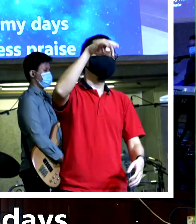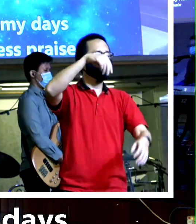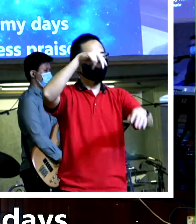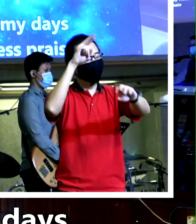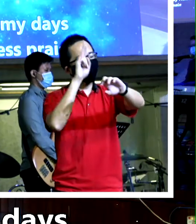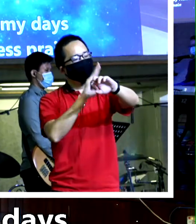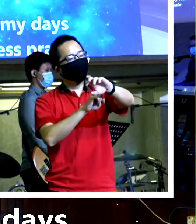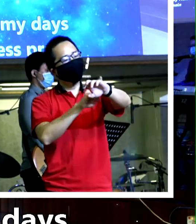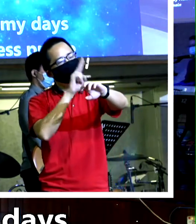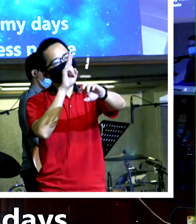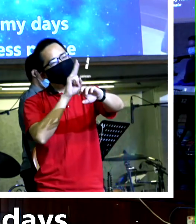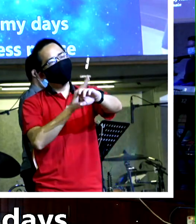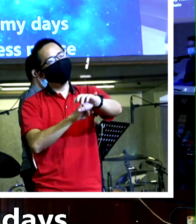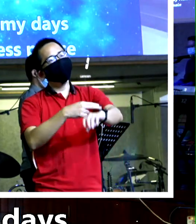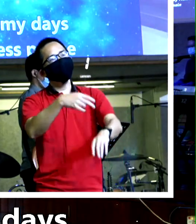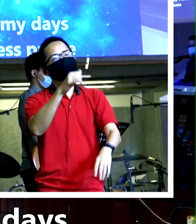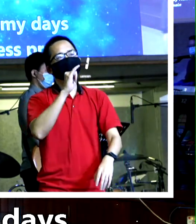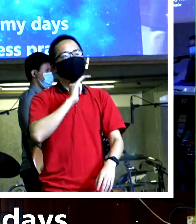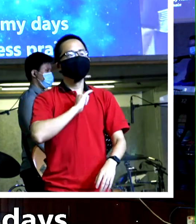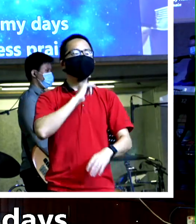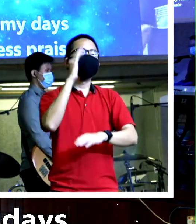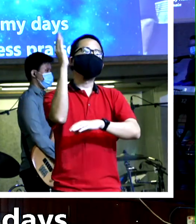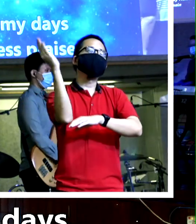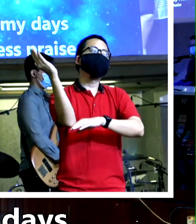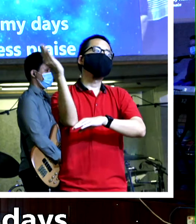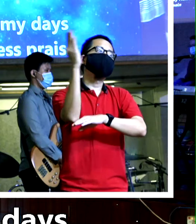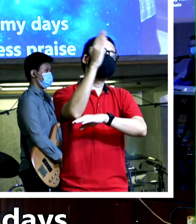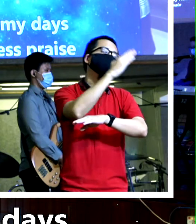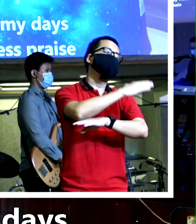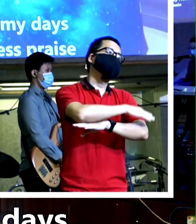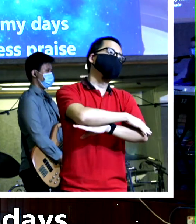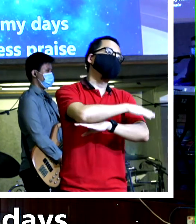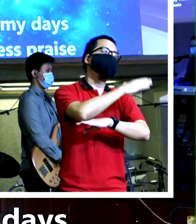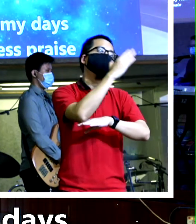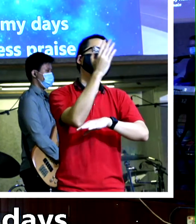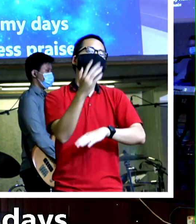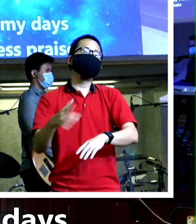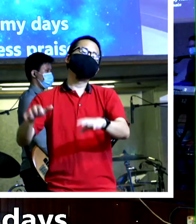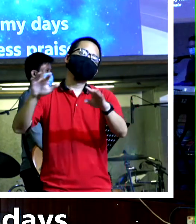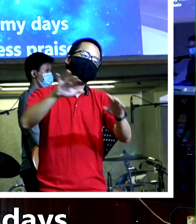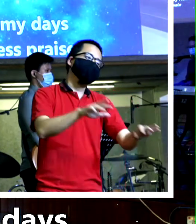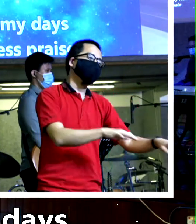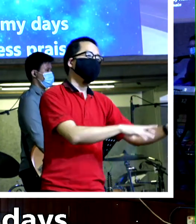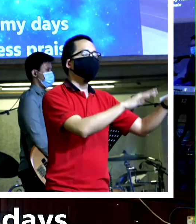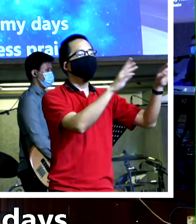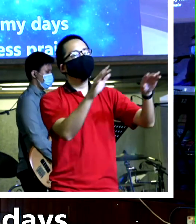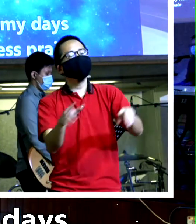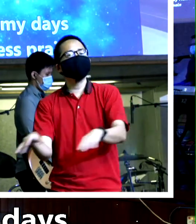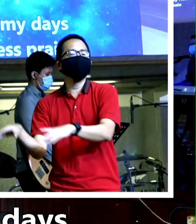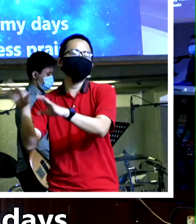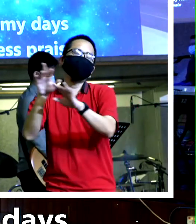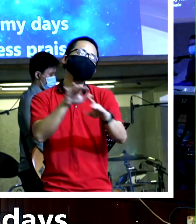Take my moments and my days.